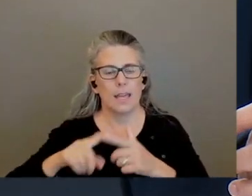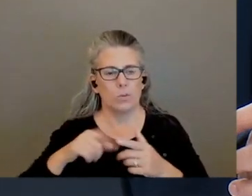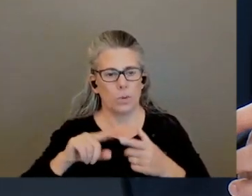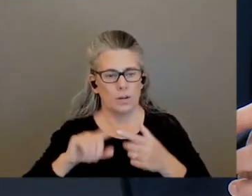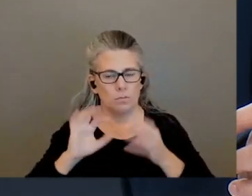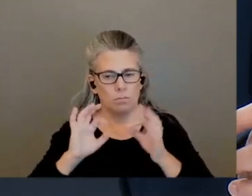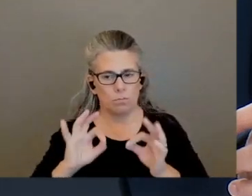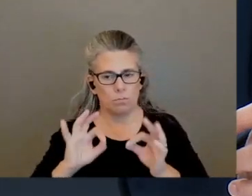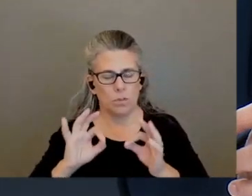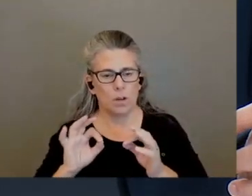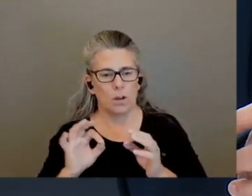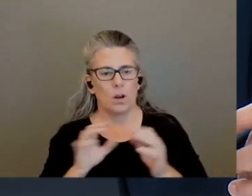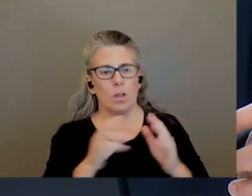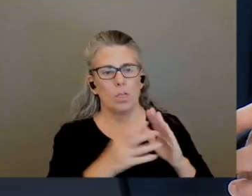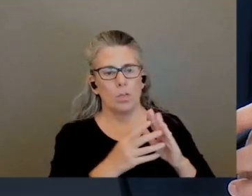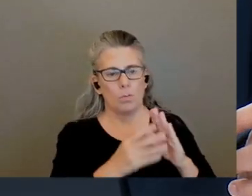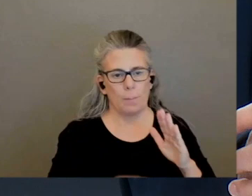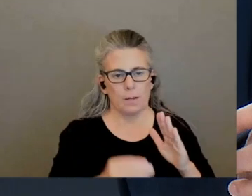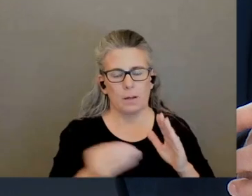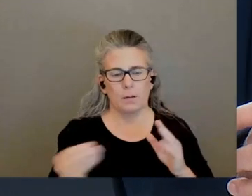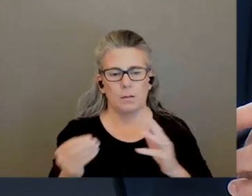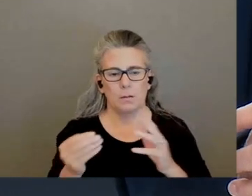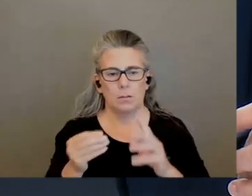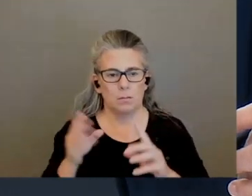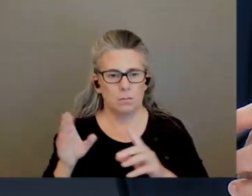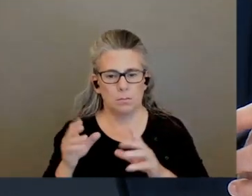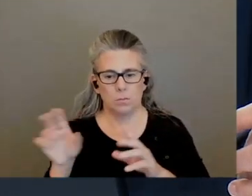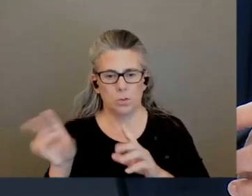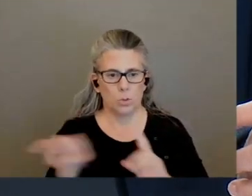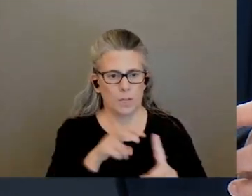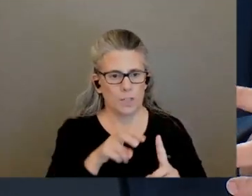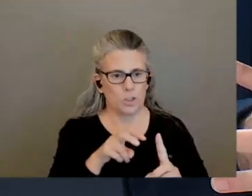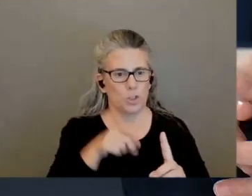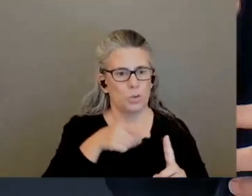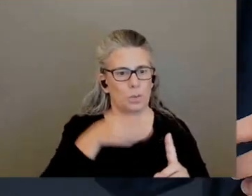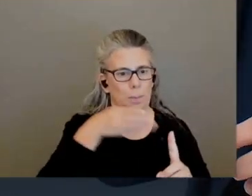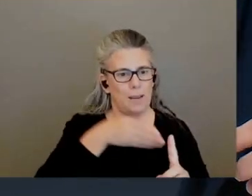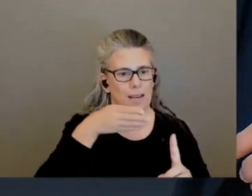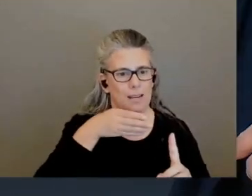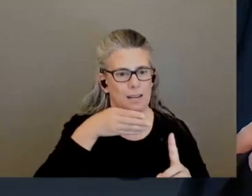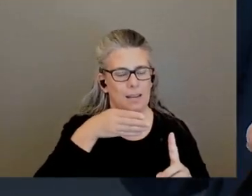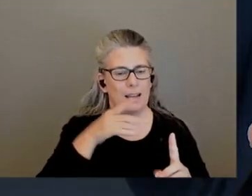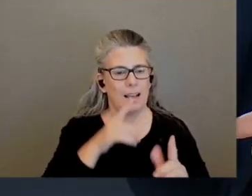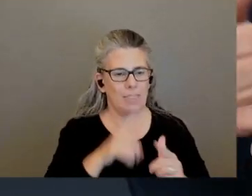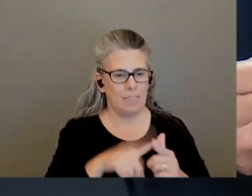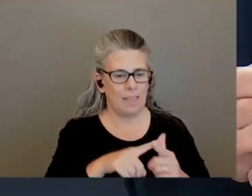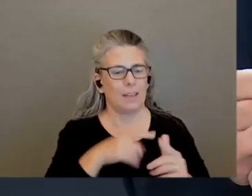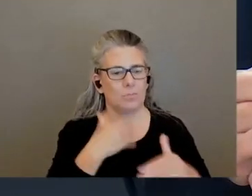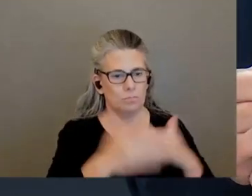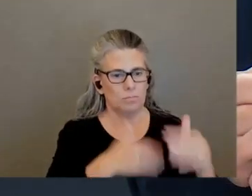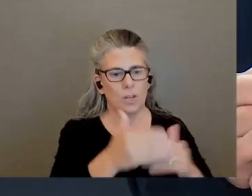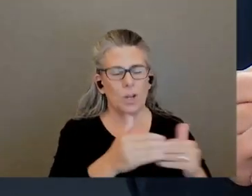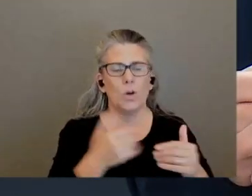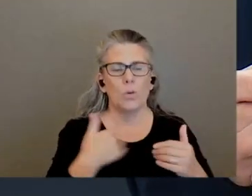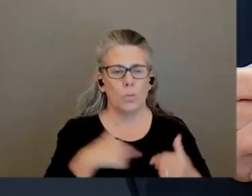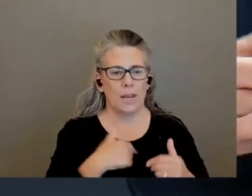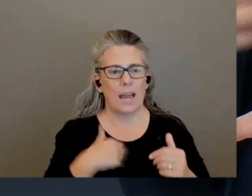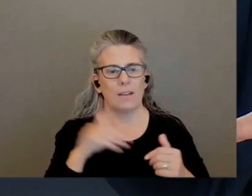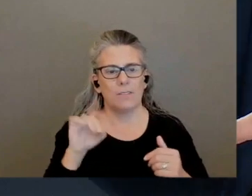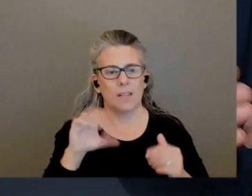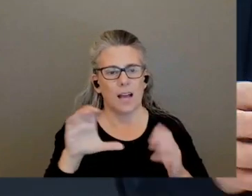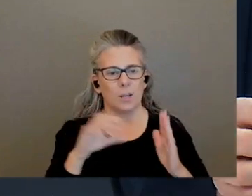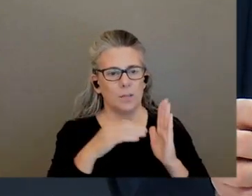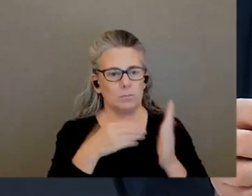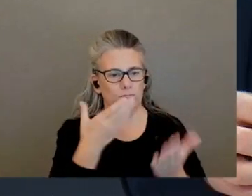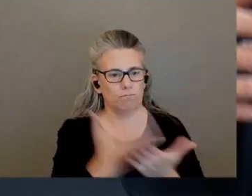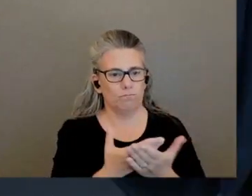the main one, and go with it. We have a blog post documenting that. So database is one of the services where I can